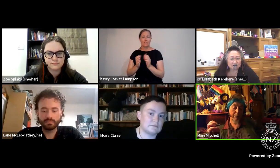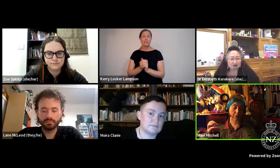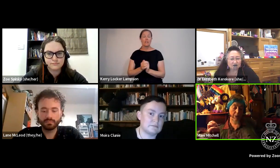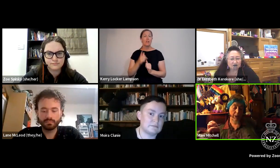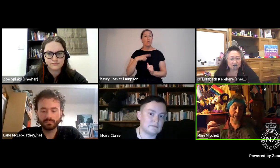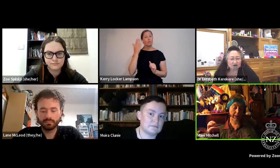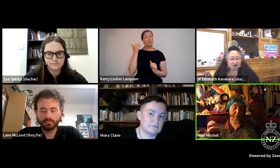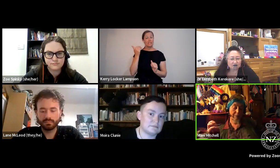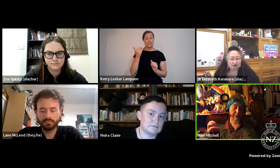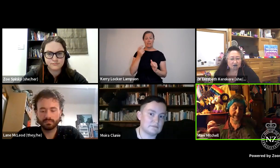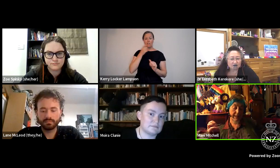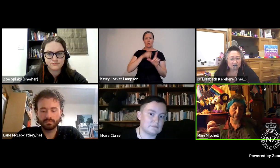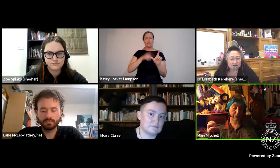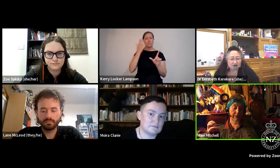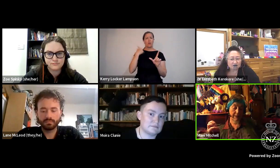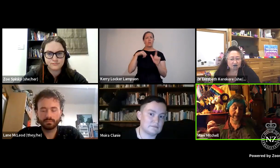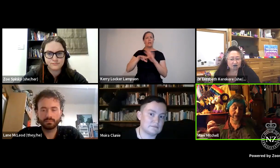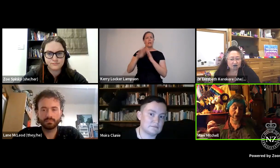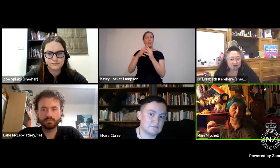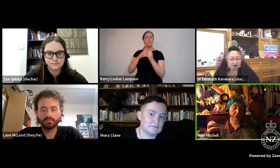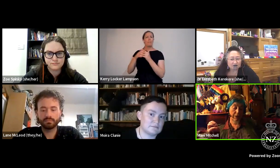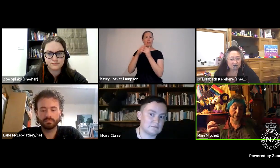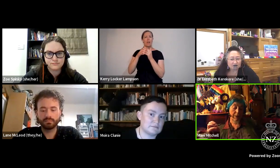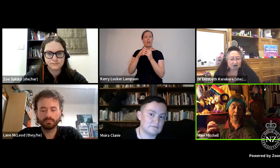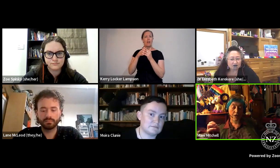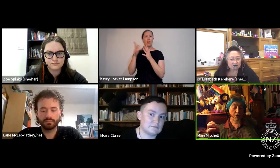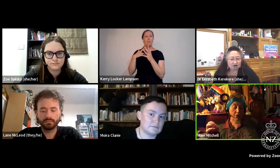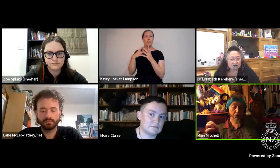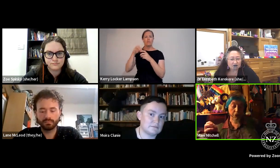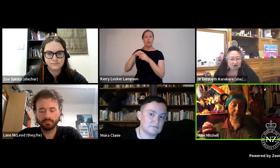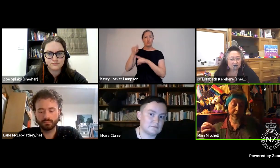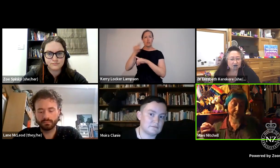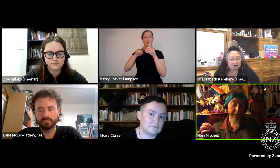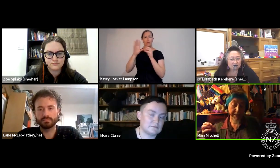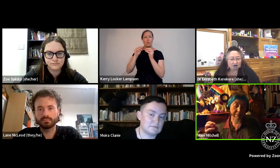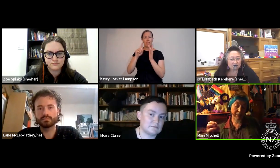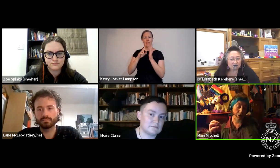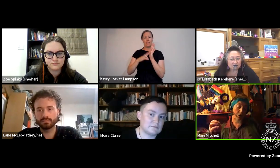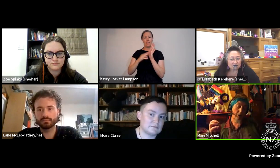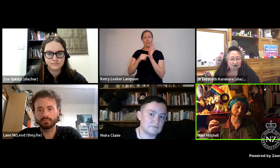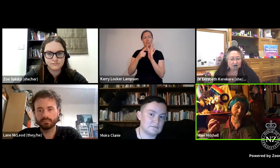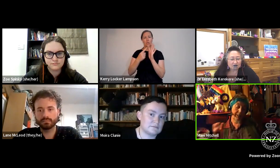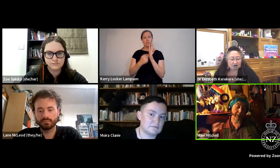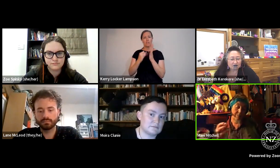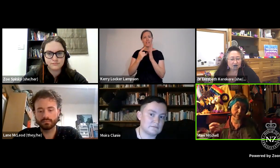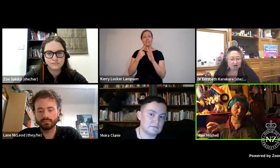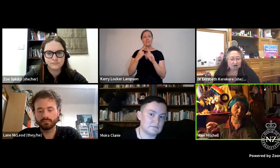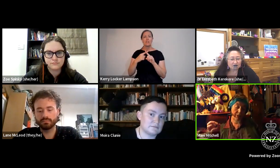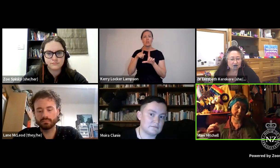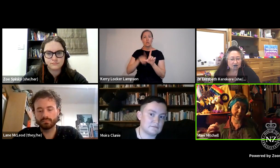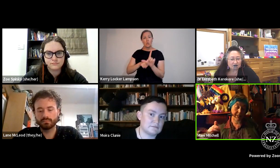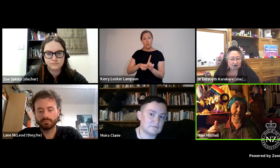in America and sat with intersex youth, you know, and we'd spent the day before in tears